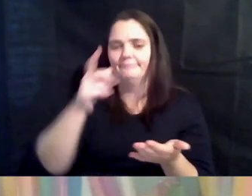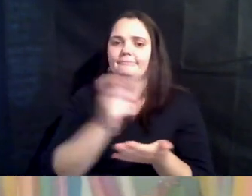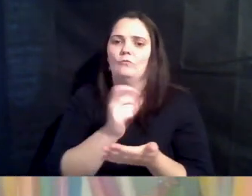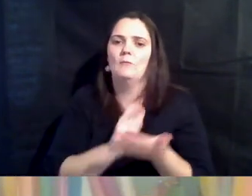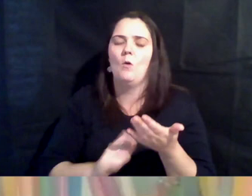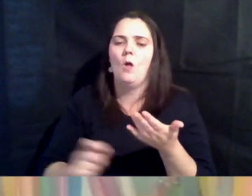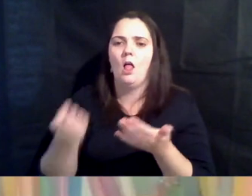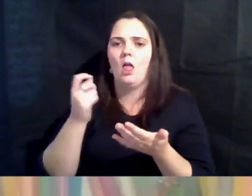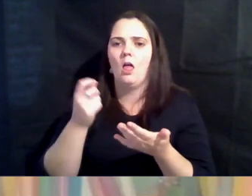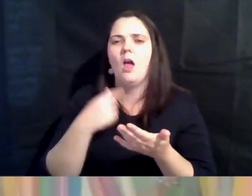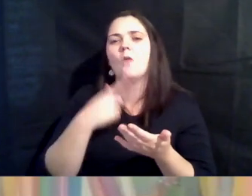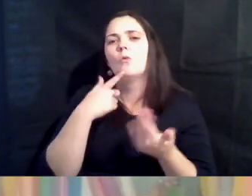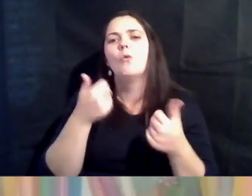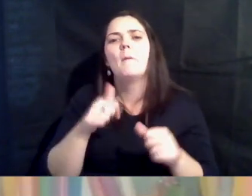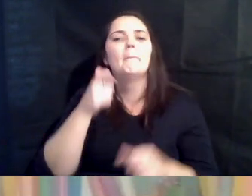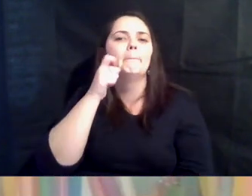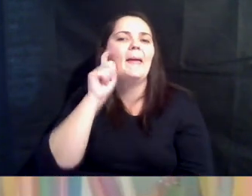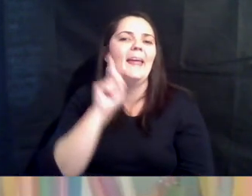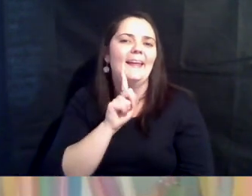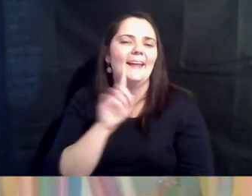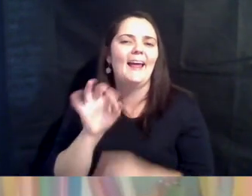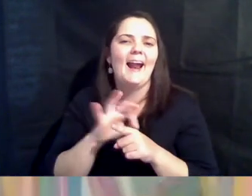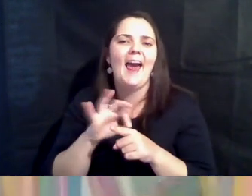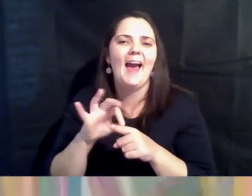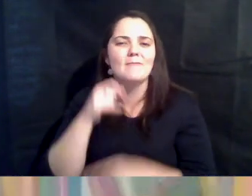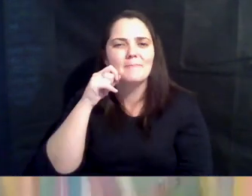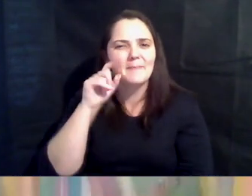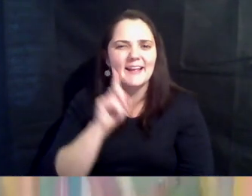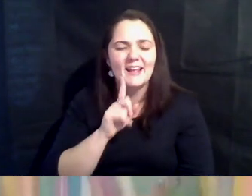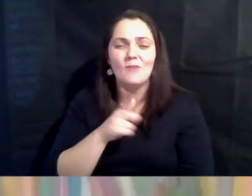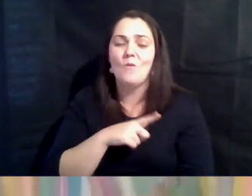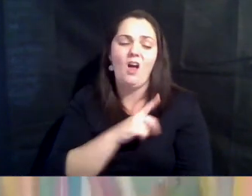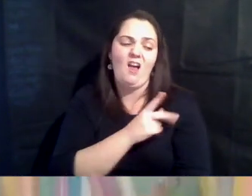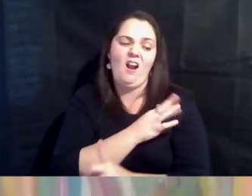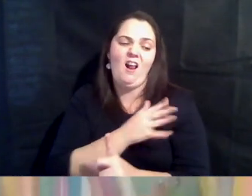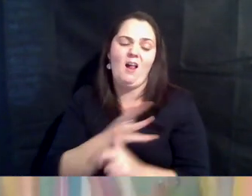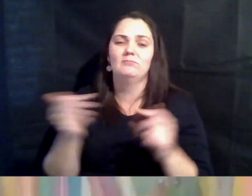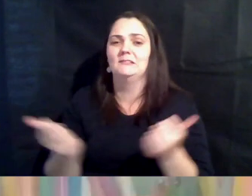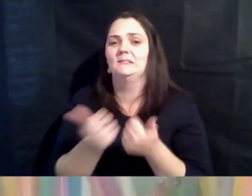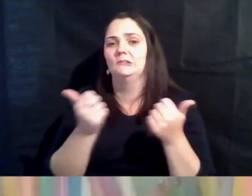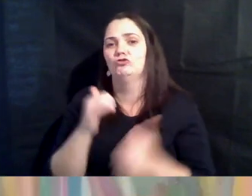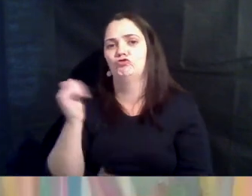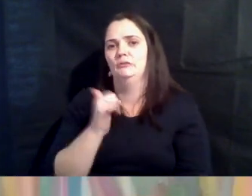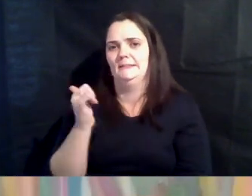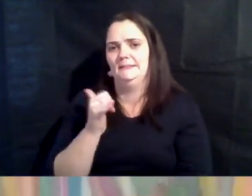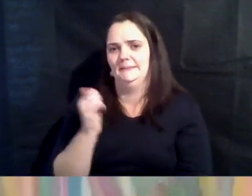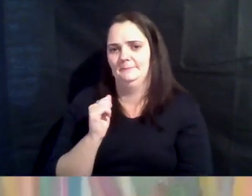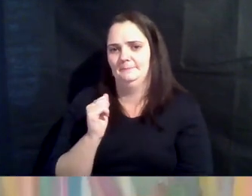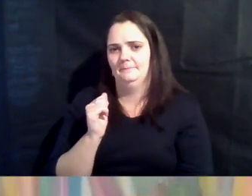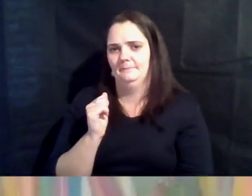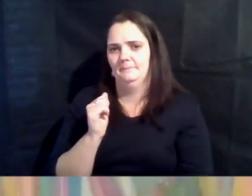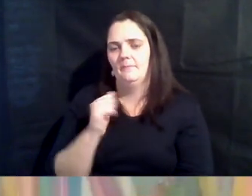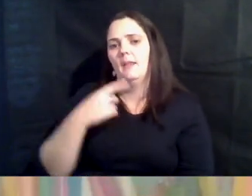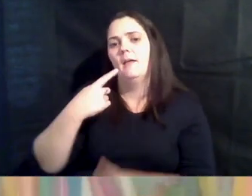pink though, instead of the green. There's been a lot of green, and I'm going to do a swirly whirly scribble because I've got a lot